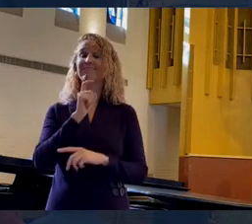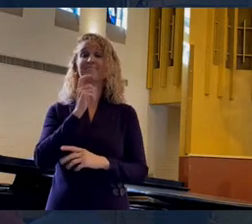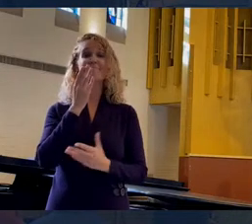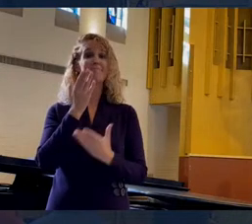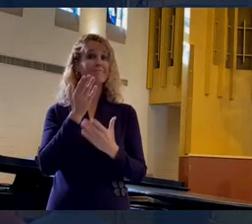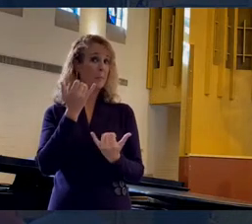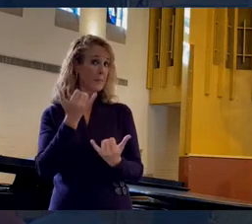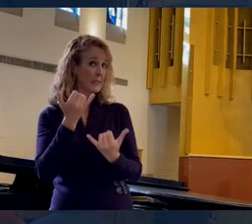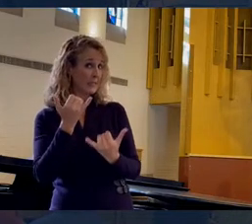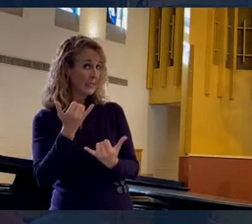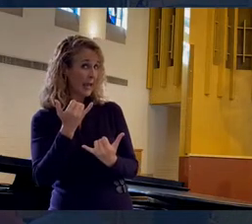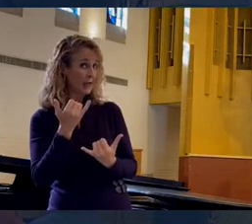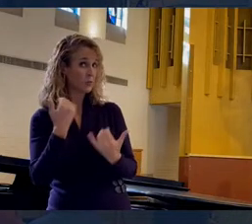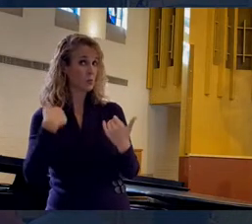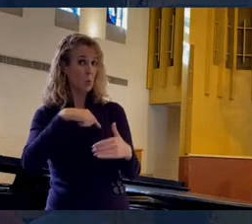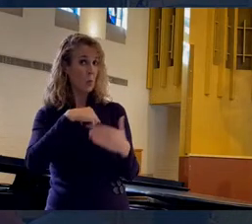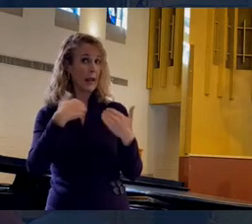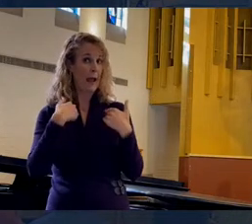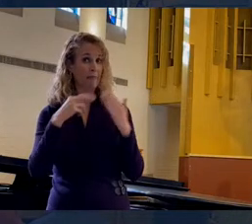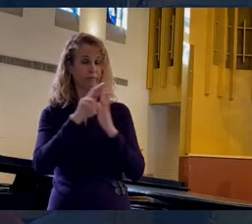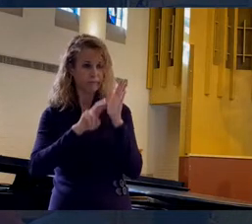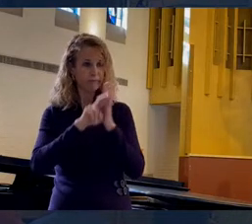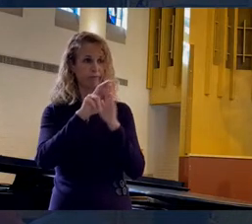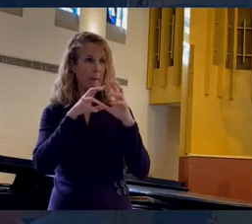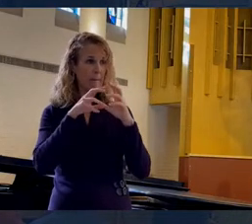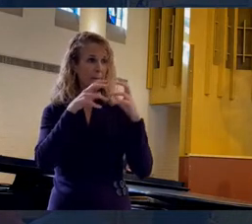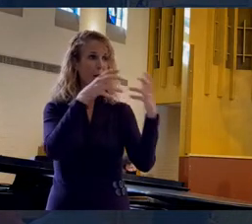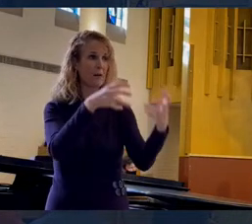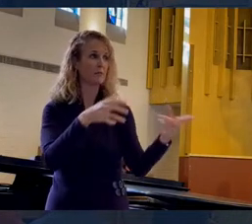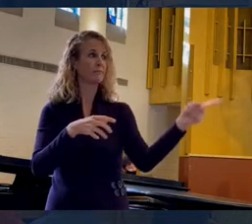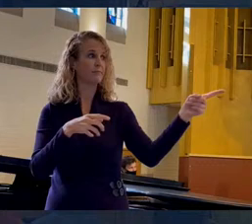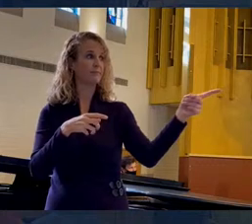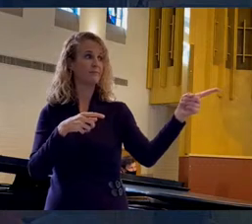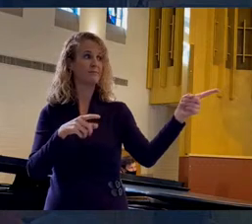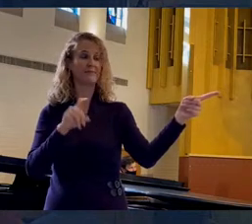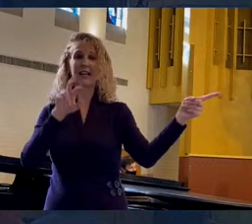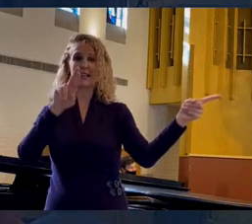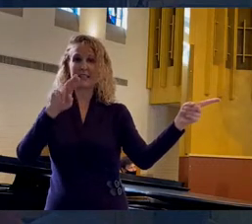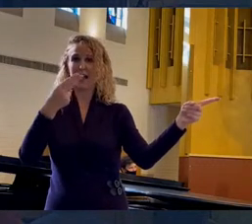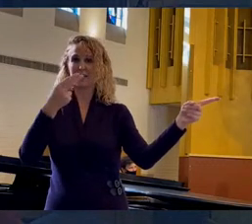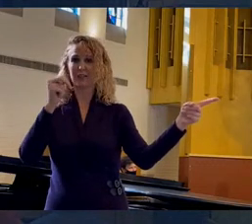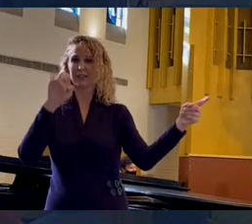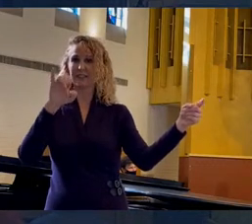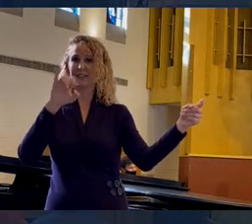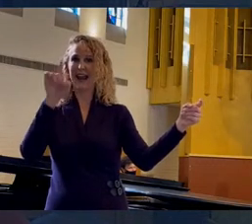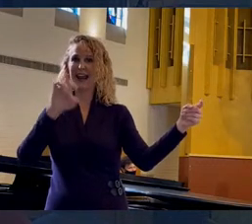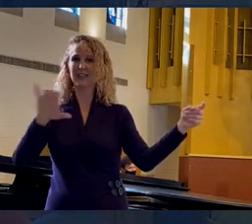Xavier today has a cannonball. It's Colleen Hanycz, Dr. Hanycz, sorry.